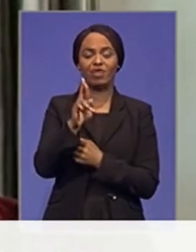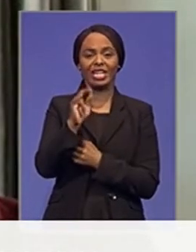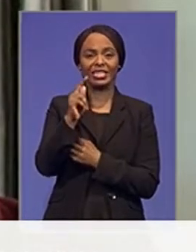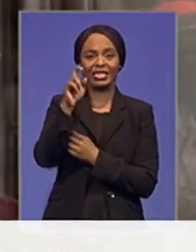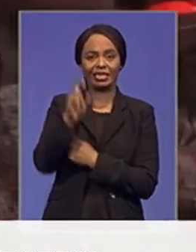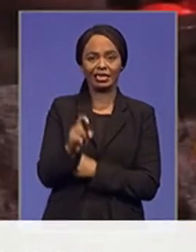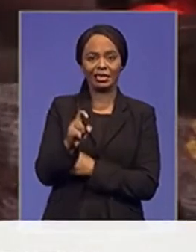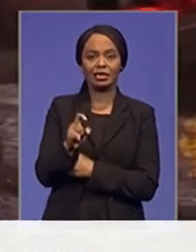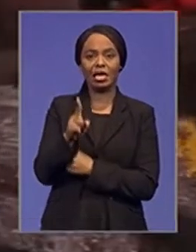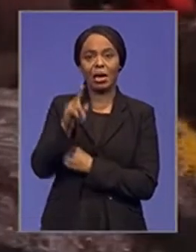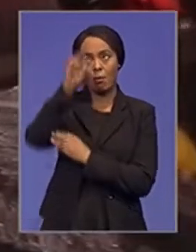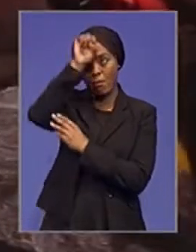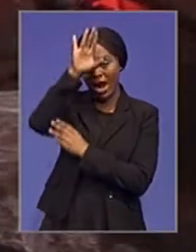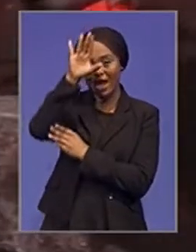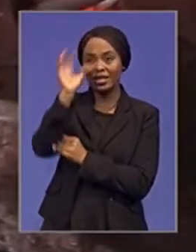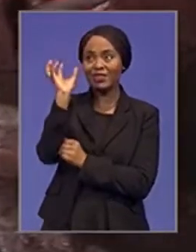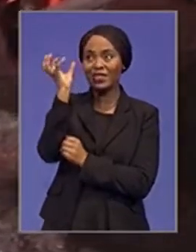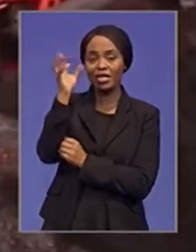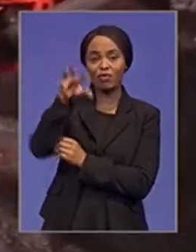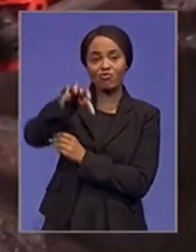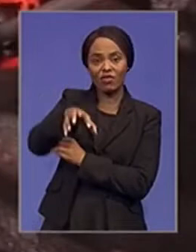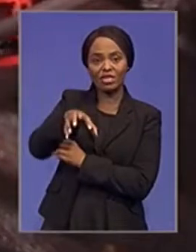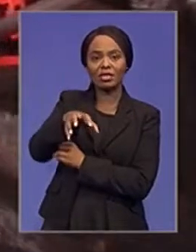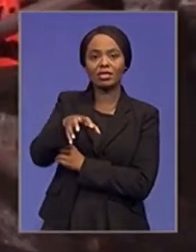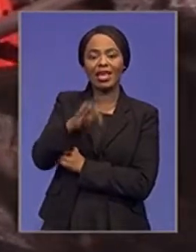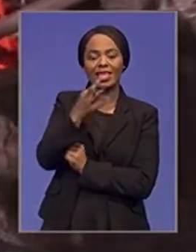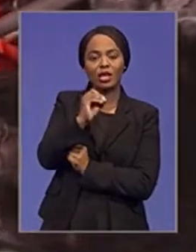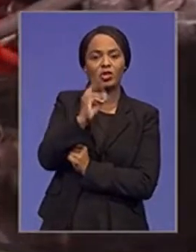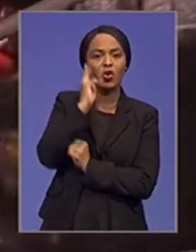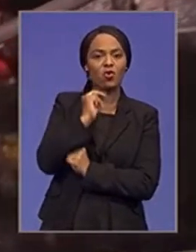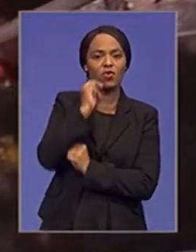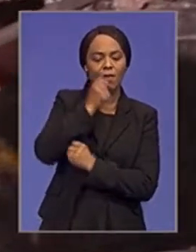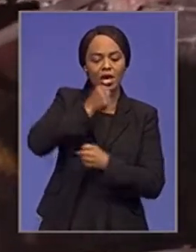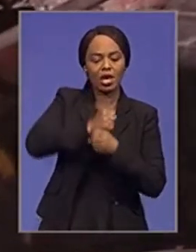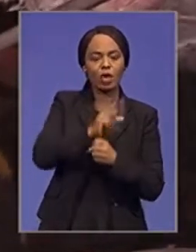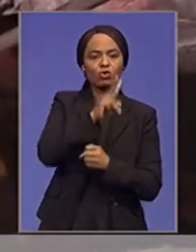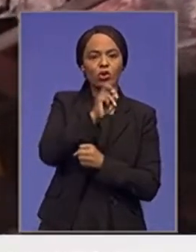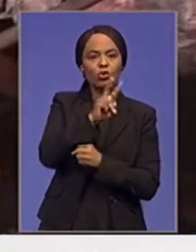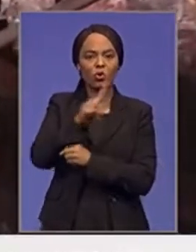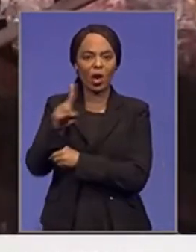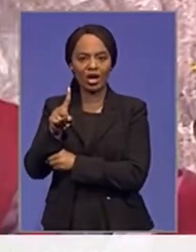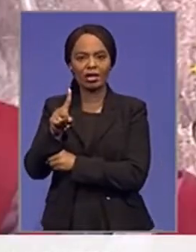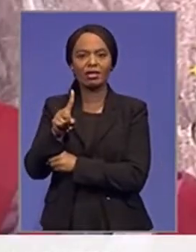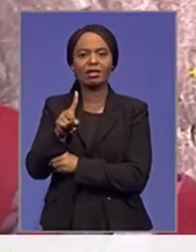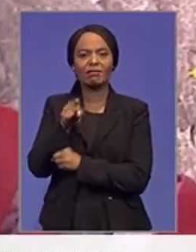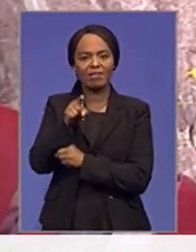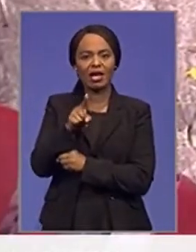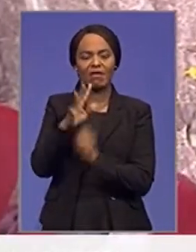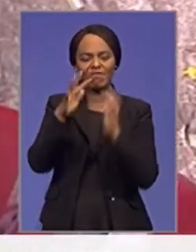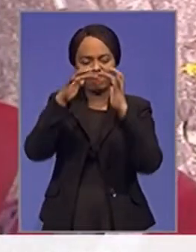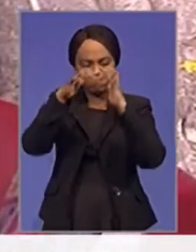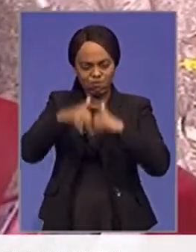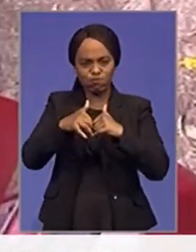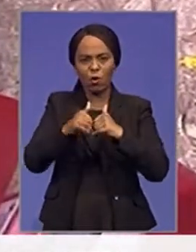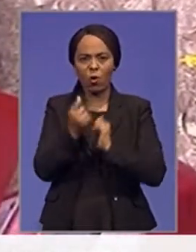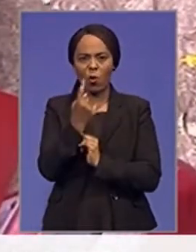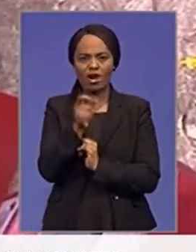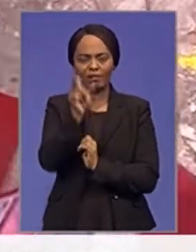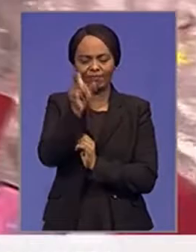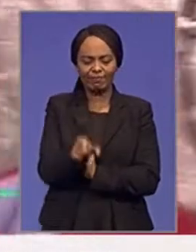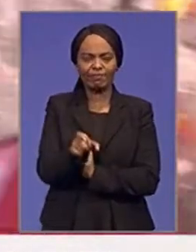in the Free State on the 30th of November 2021 resulted in a fatal injury to one employee,